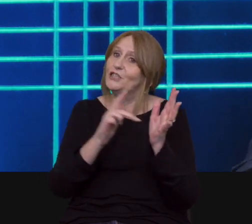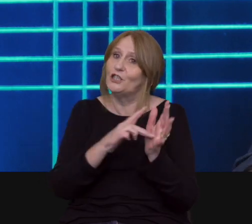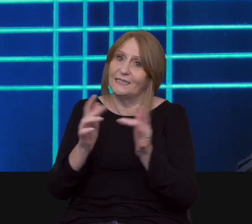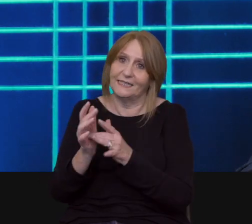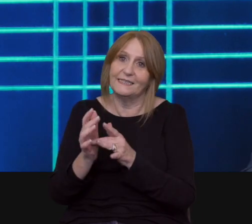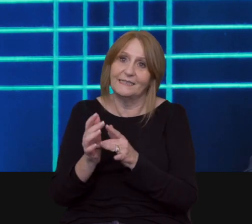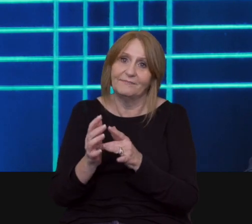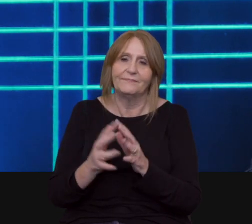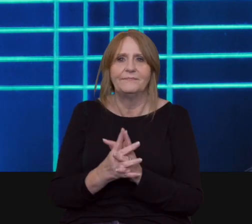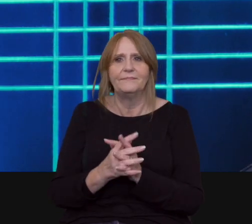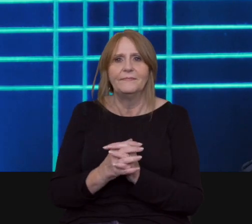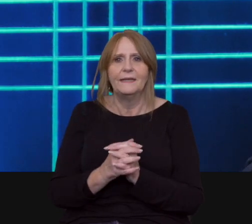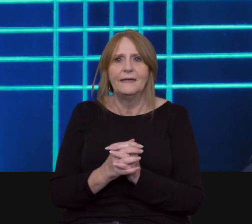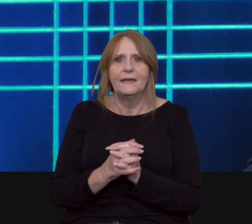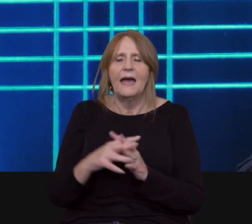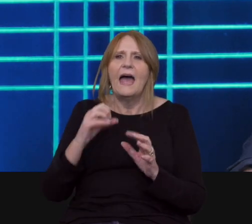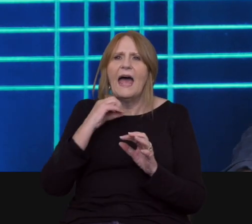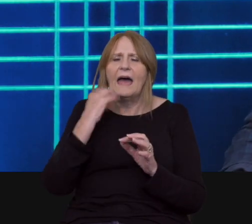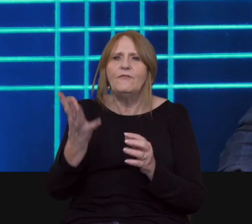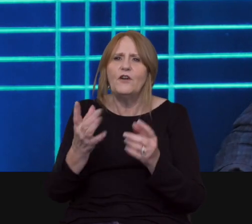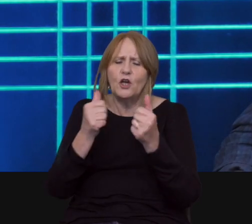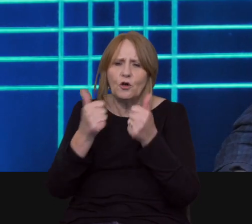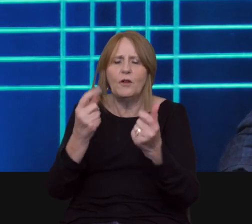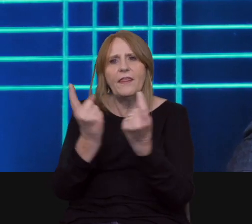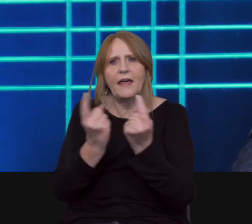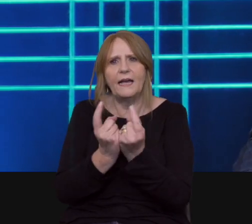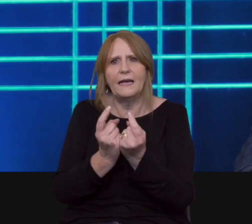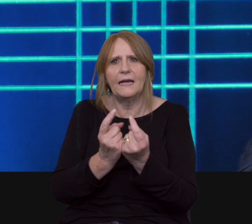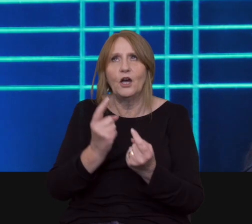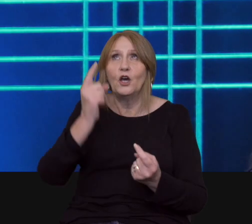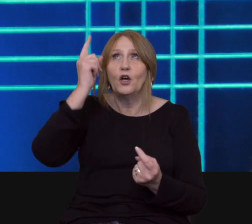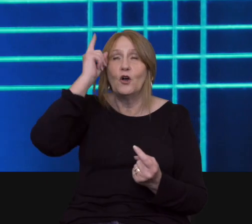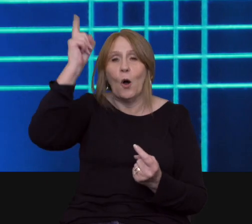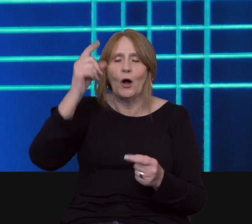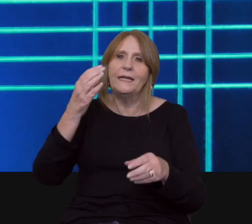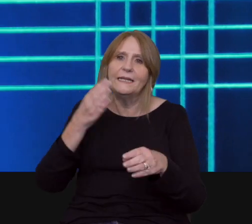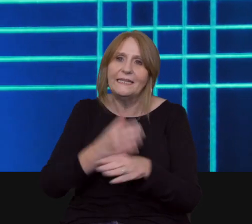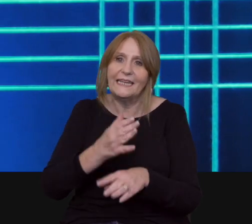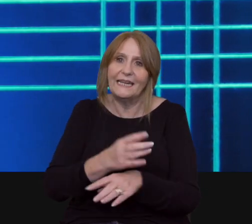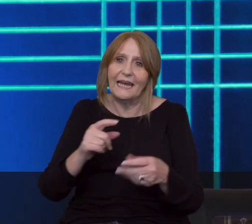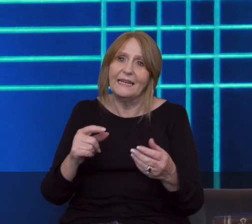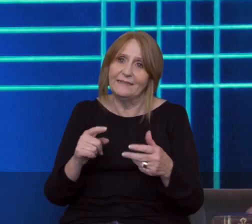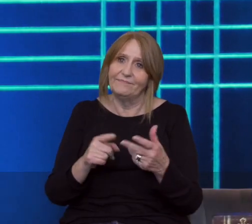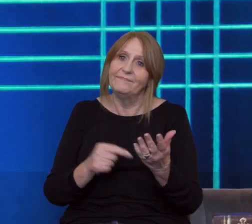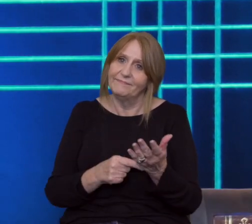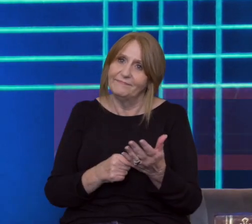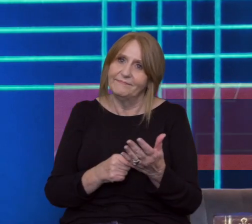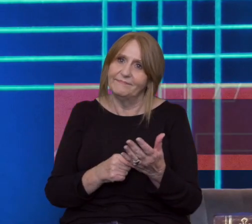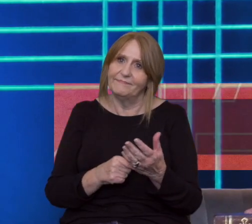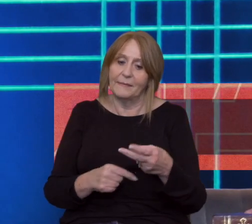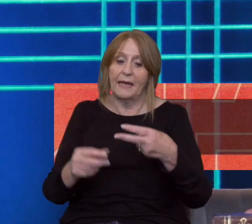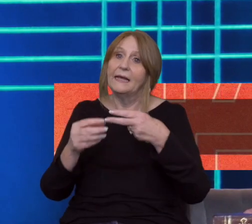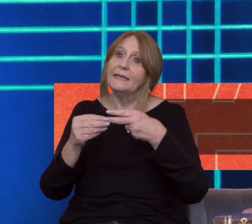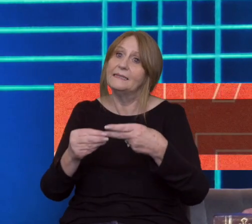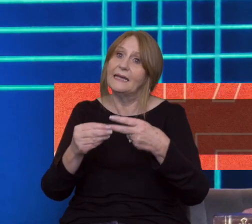life. And every good thing, He did it. But the second thing I want to tell you is this. There